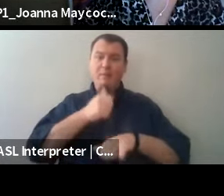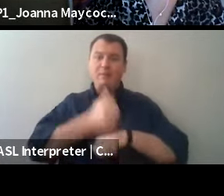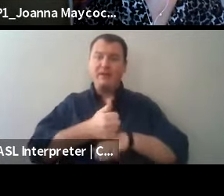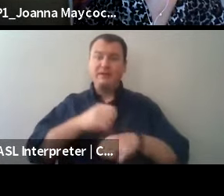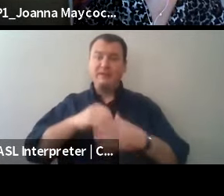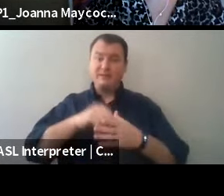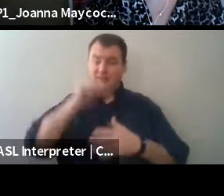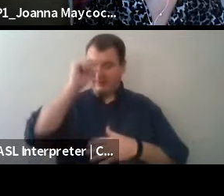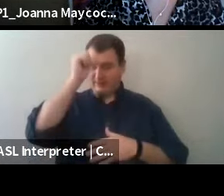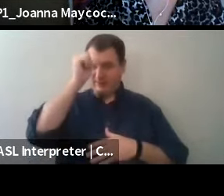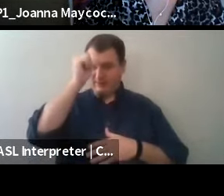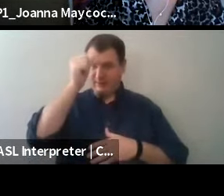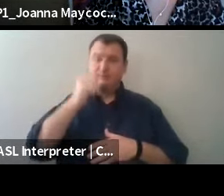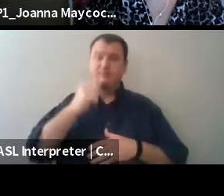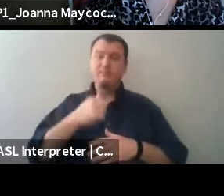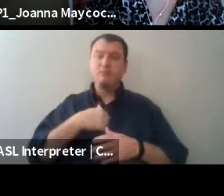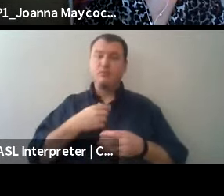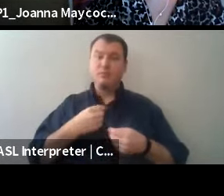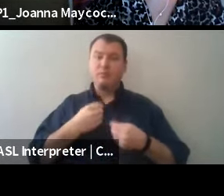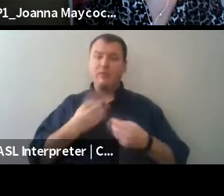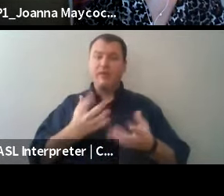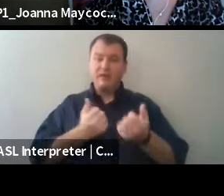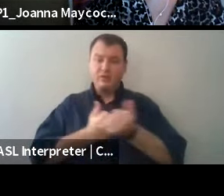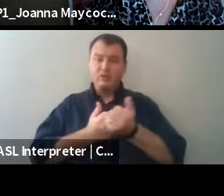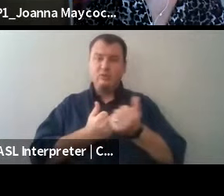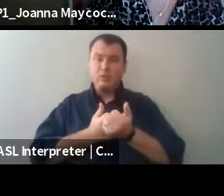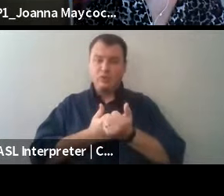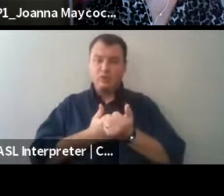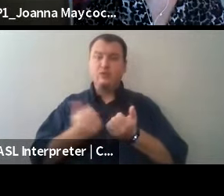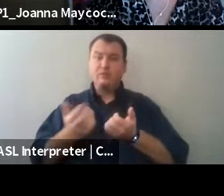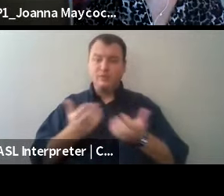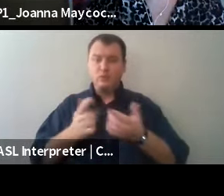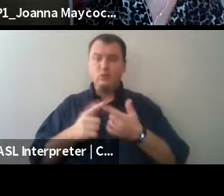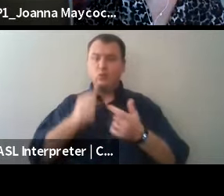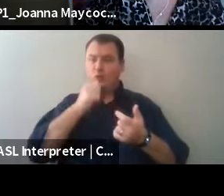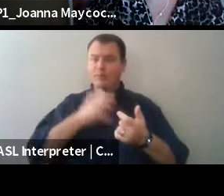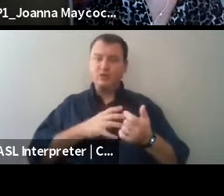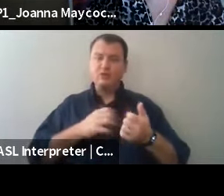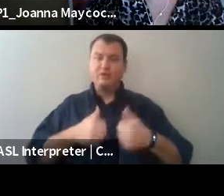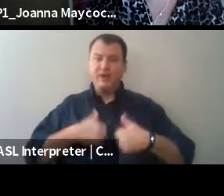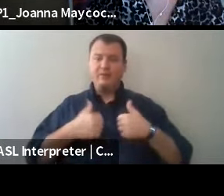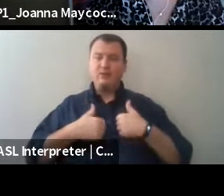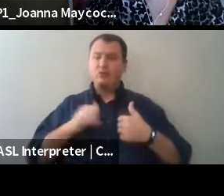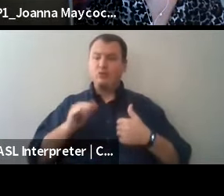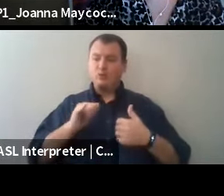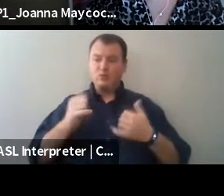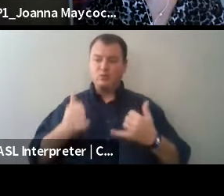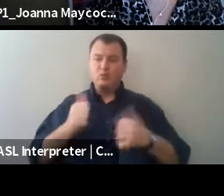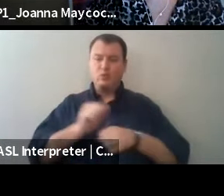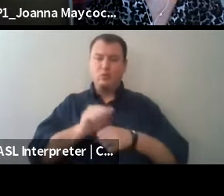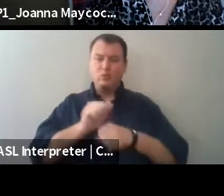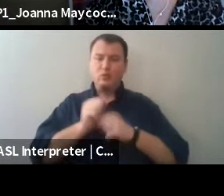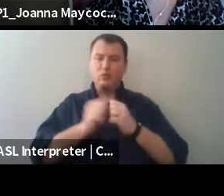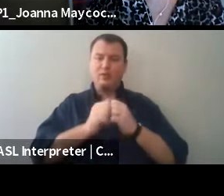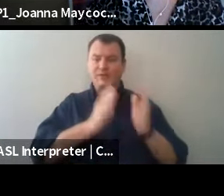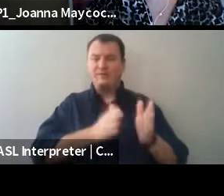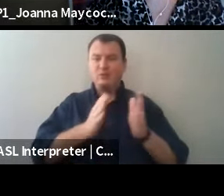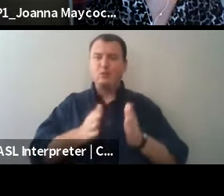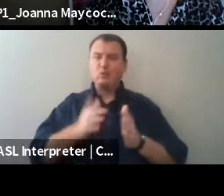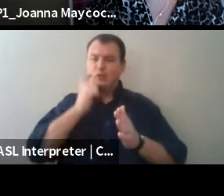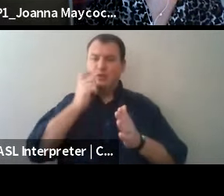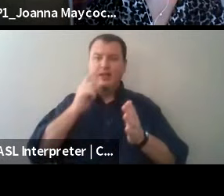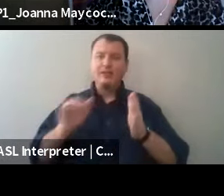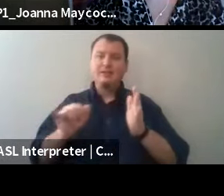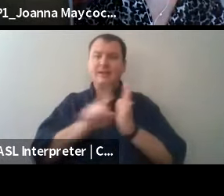and we have been into providing support services to women survivors. And now we are also working with individuals who identify